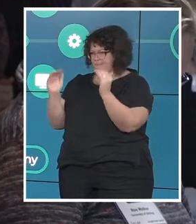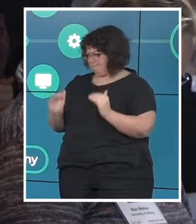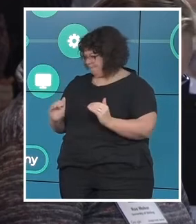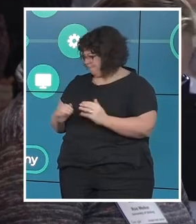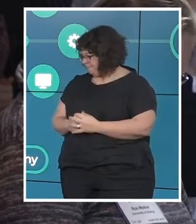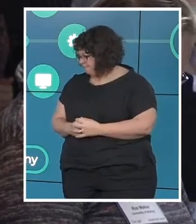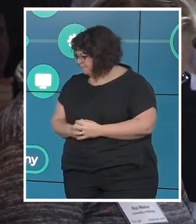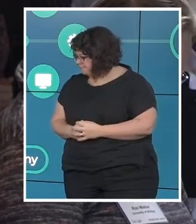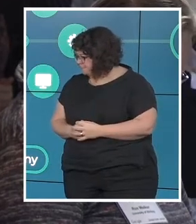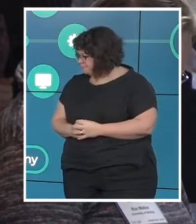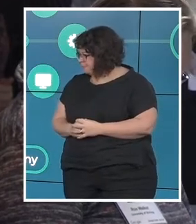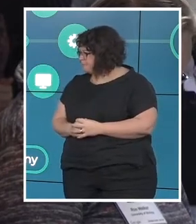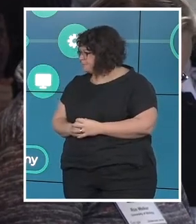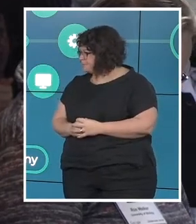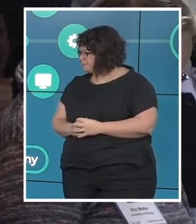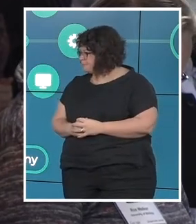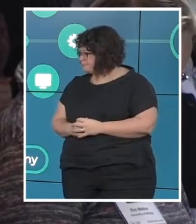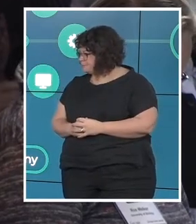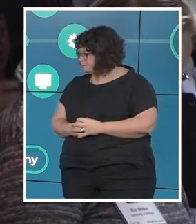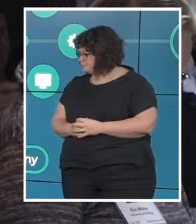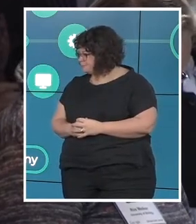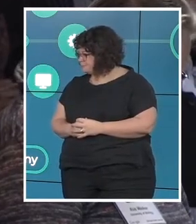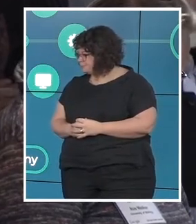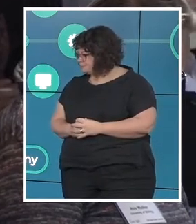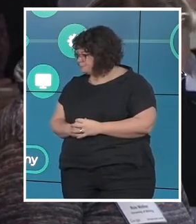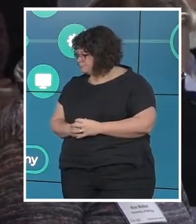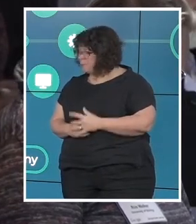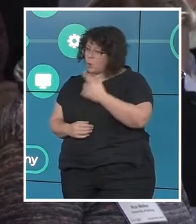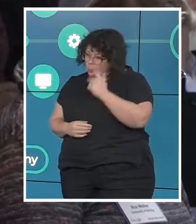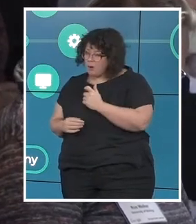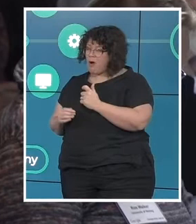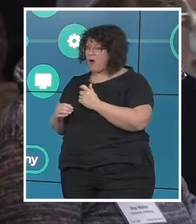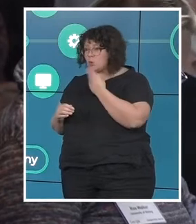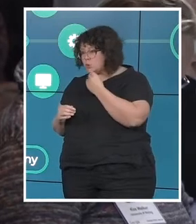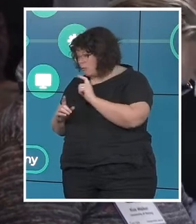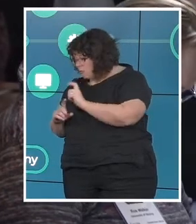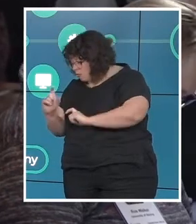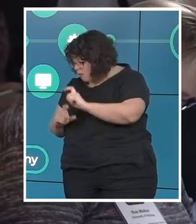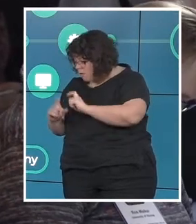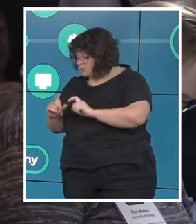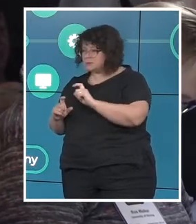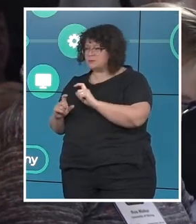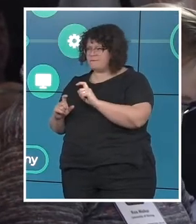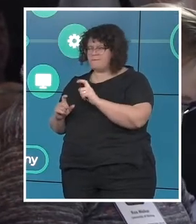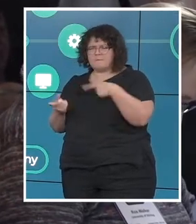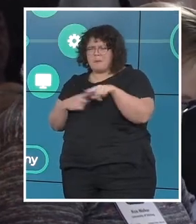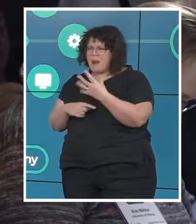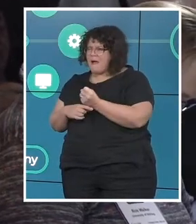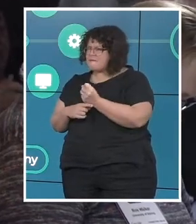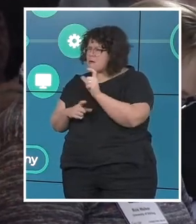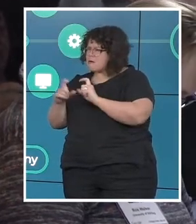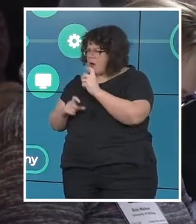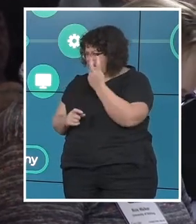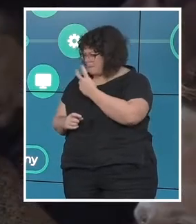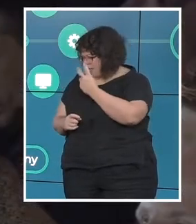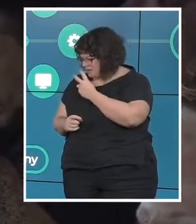fun one when it comes to electoral maps for us. But I always say, just have a look at Italy in the years of black and white TV. They always had 13